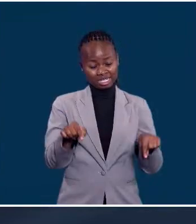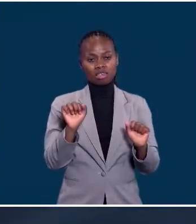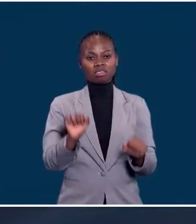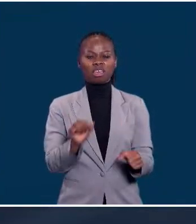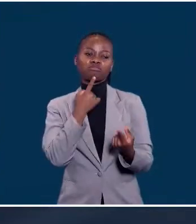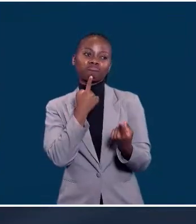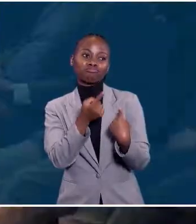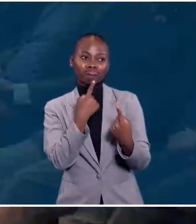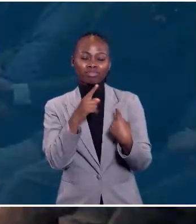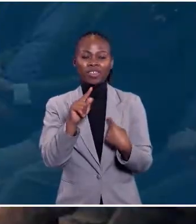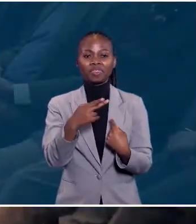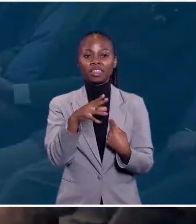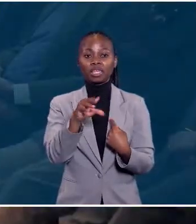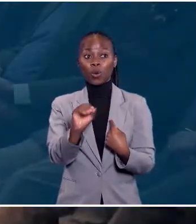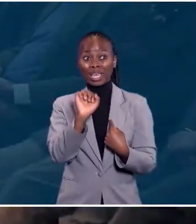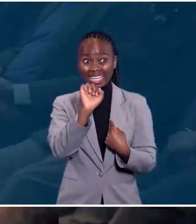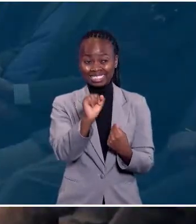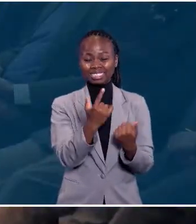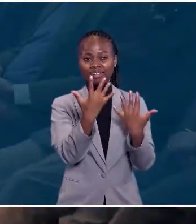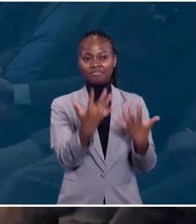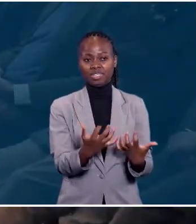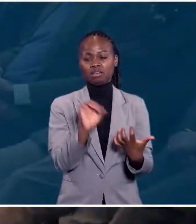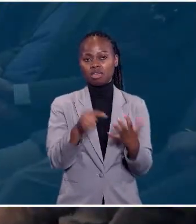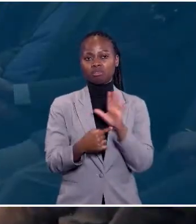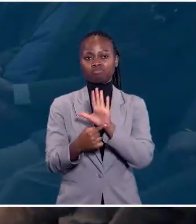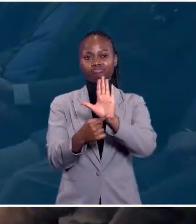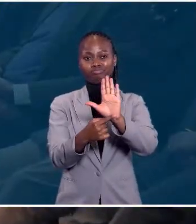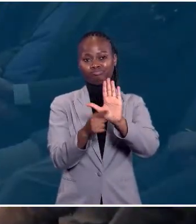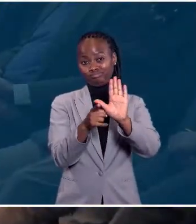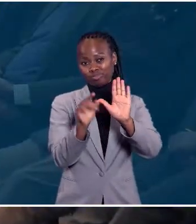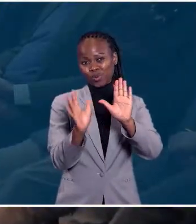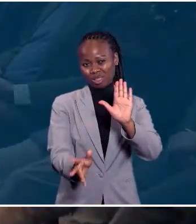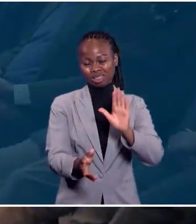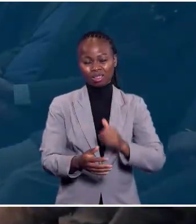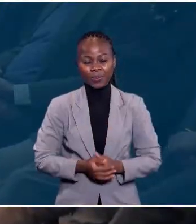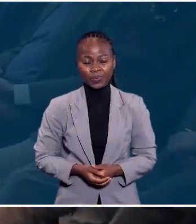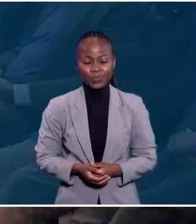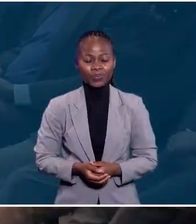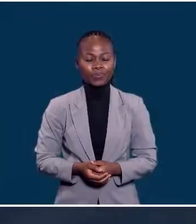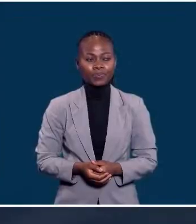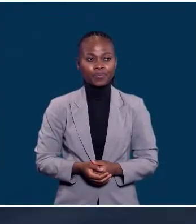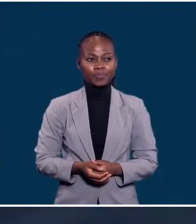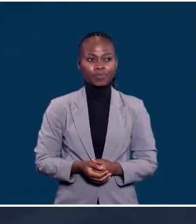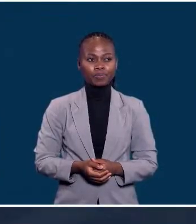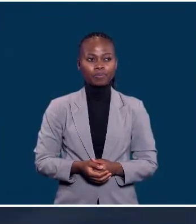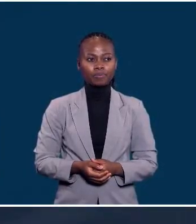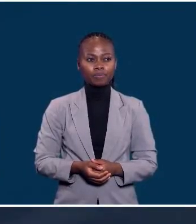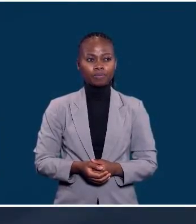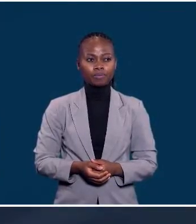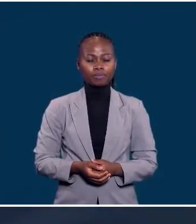these figures. He will give these figures to you.